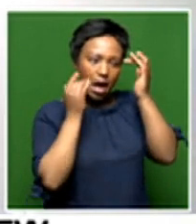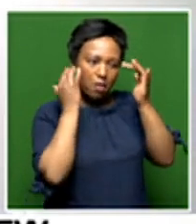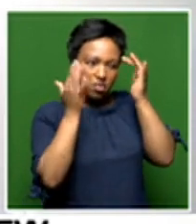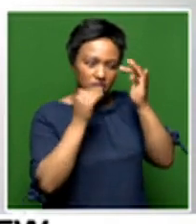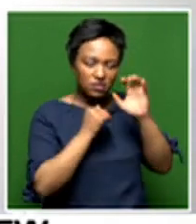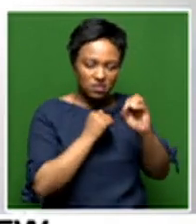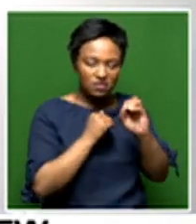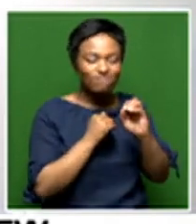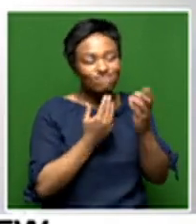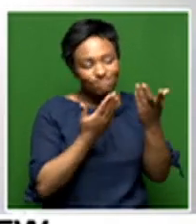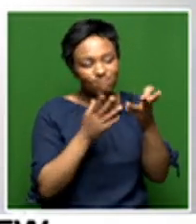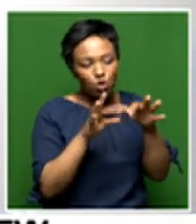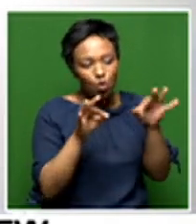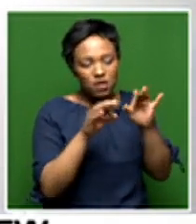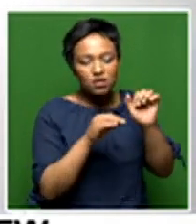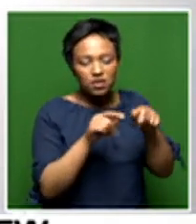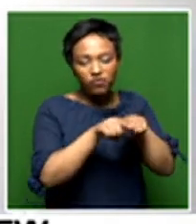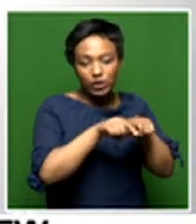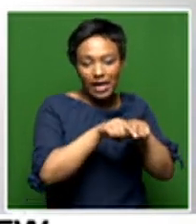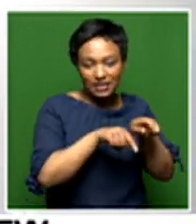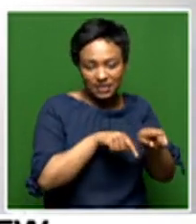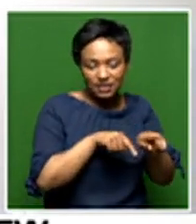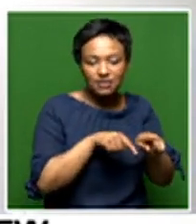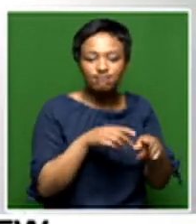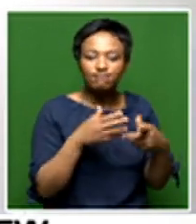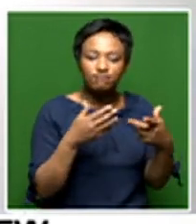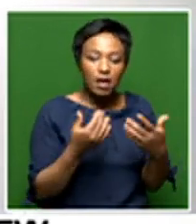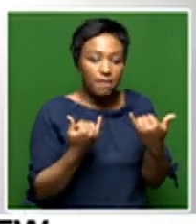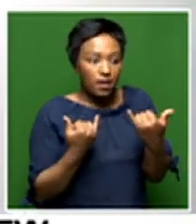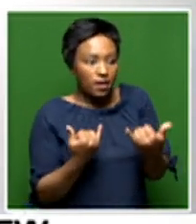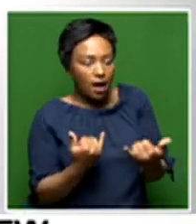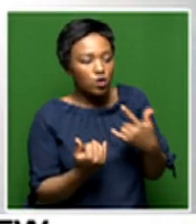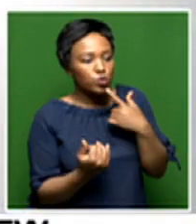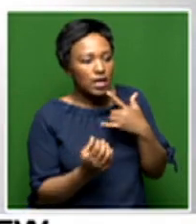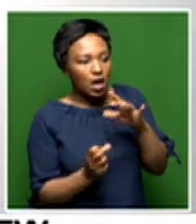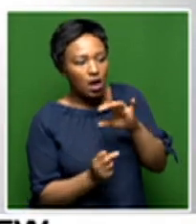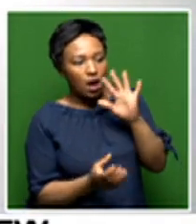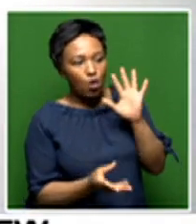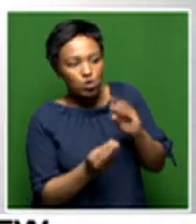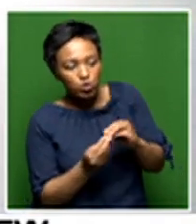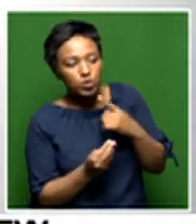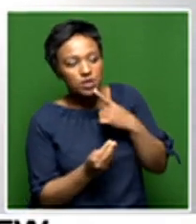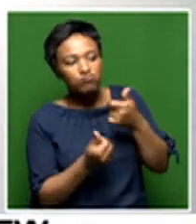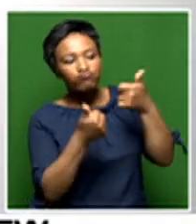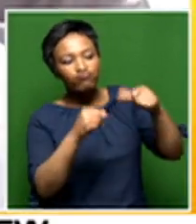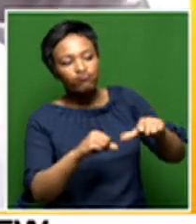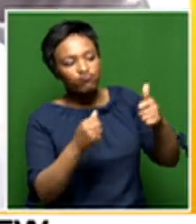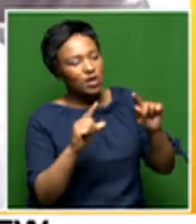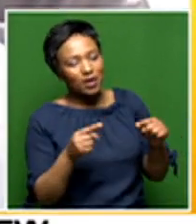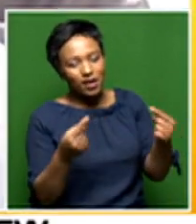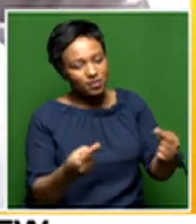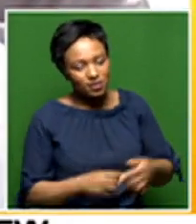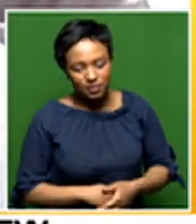worthy to test, but at this stage, we can't draw any concrete conclusion.